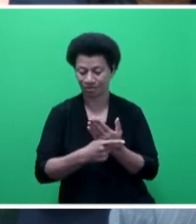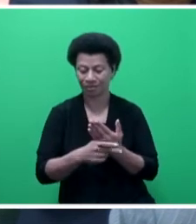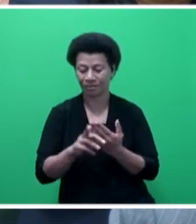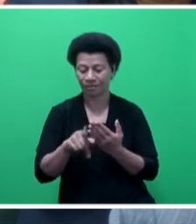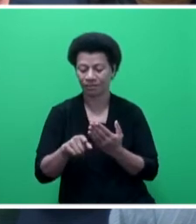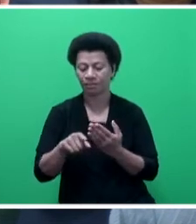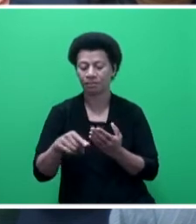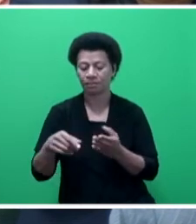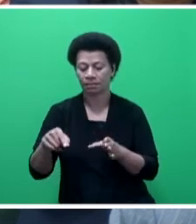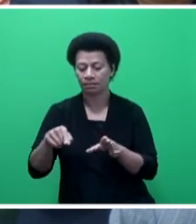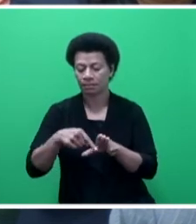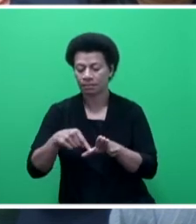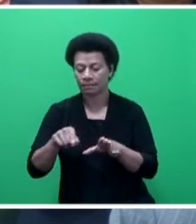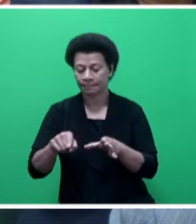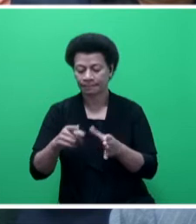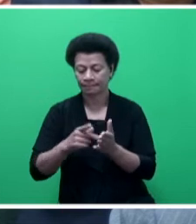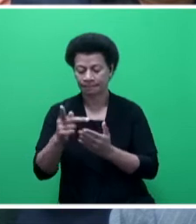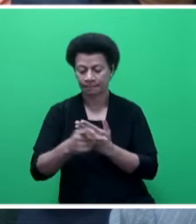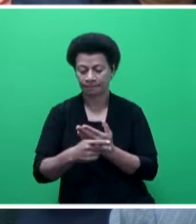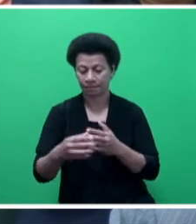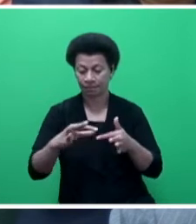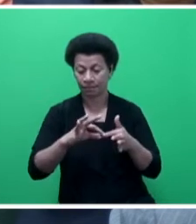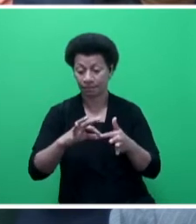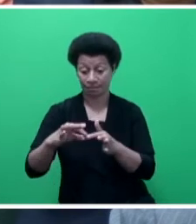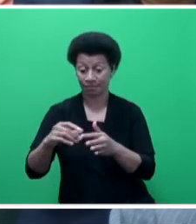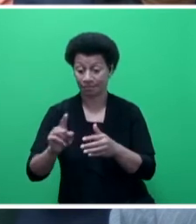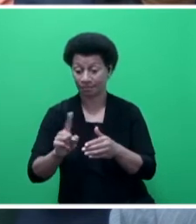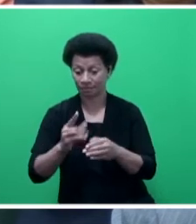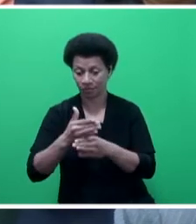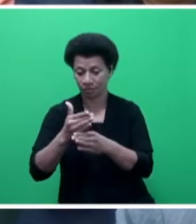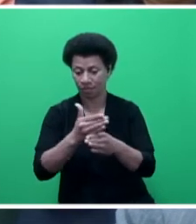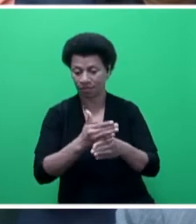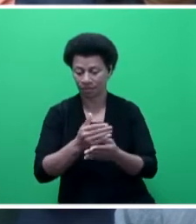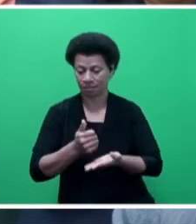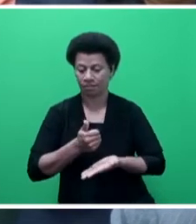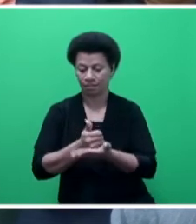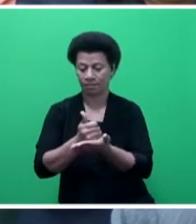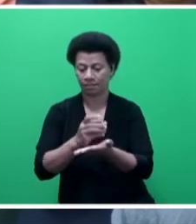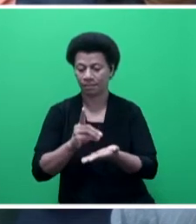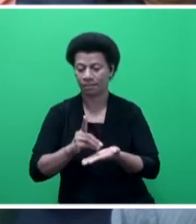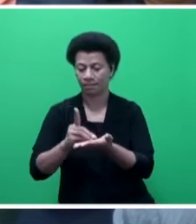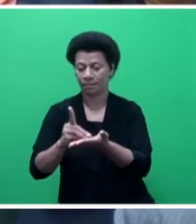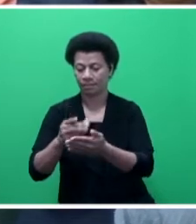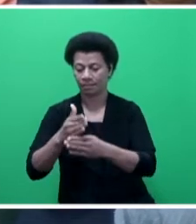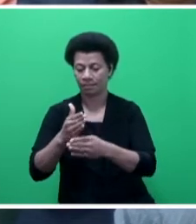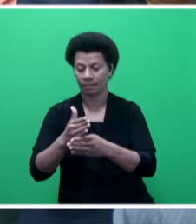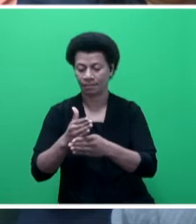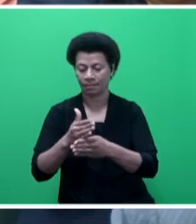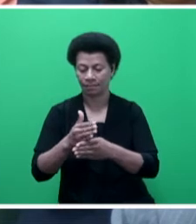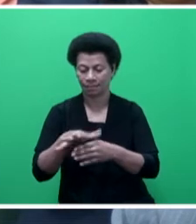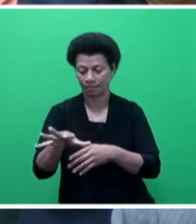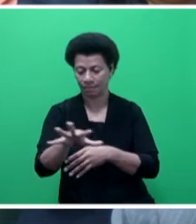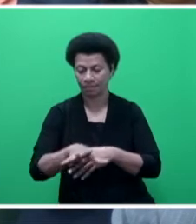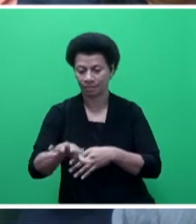mechanisms. The intent is to use this pilot work in the pursuit of future donor-sponsor funding in the fields, Mr. Speaker, sir. As